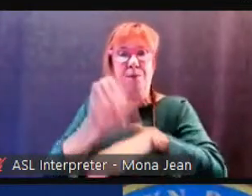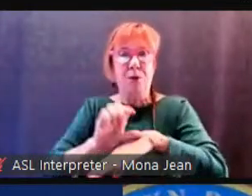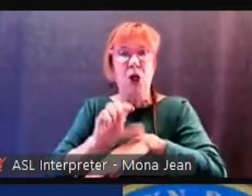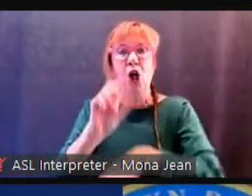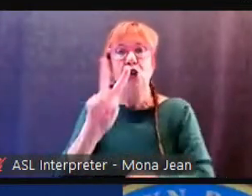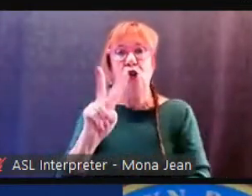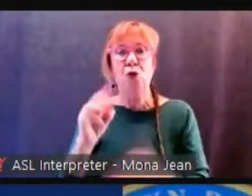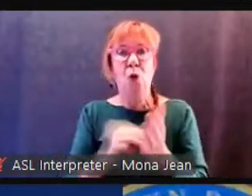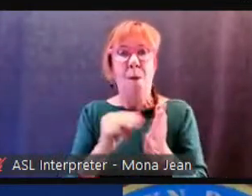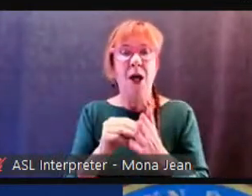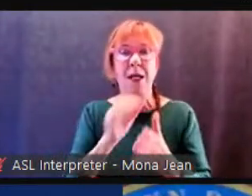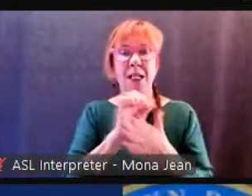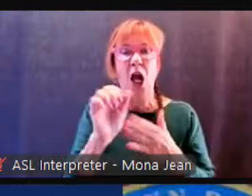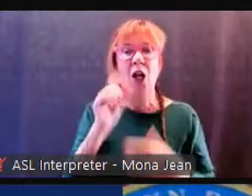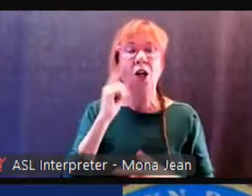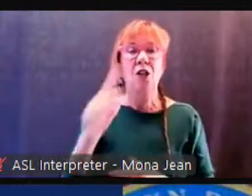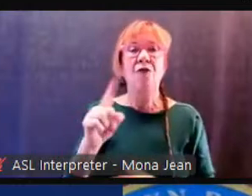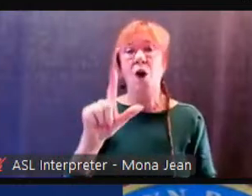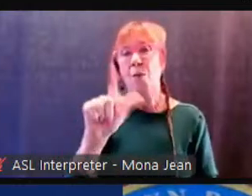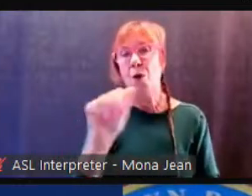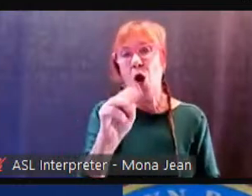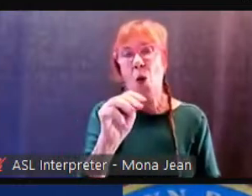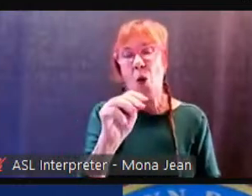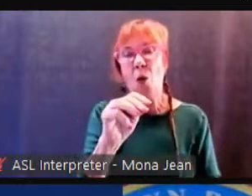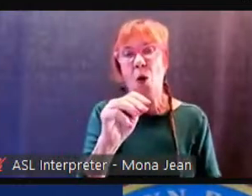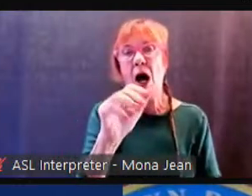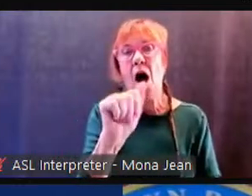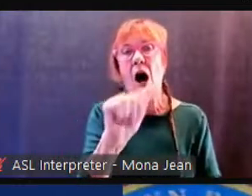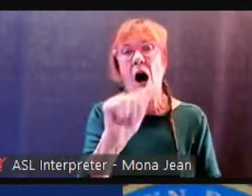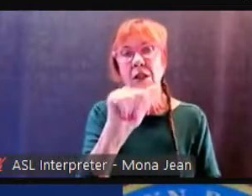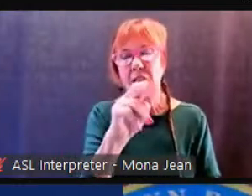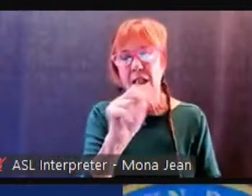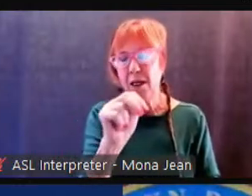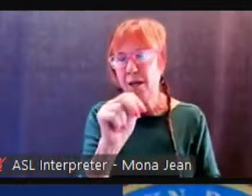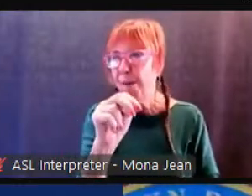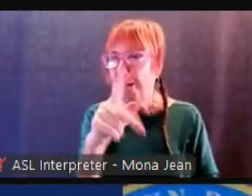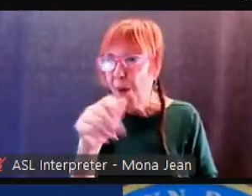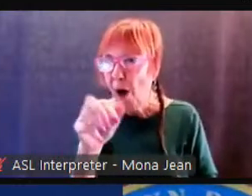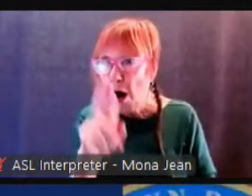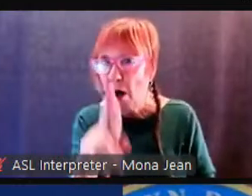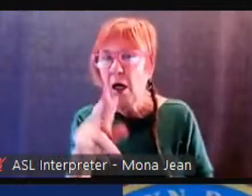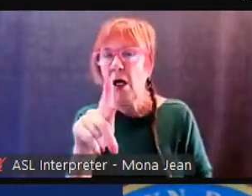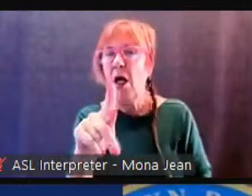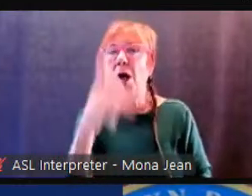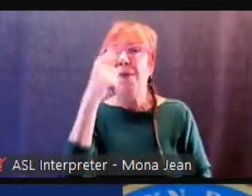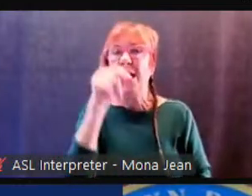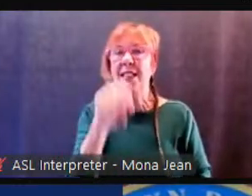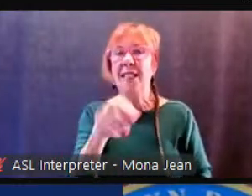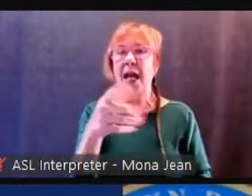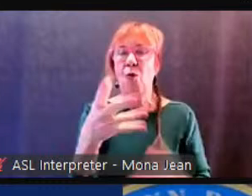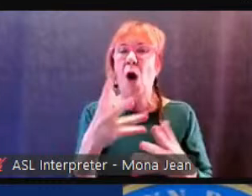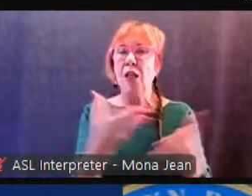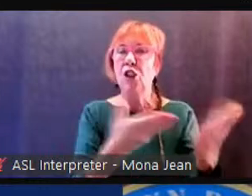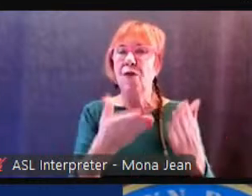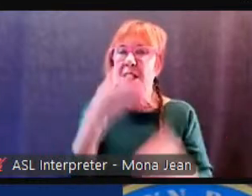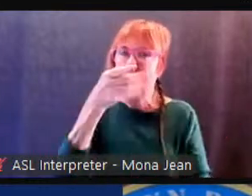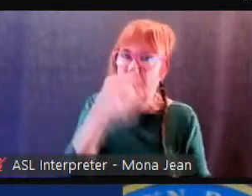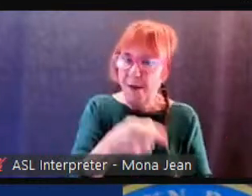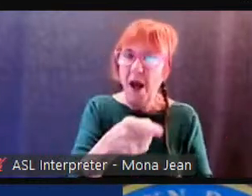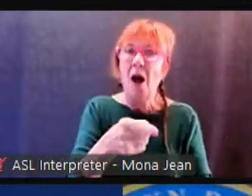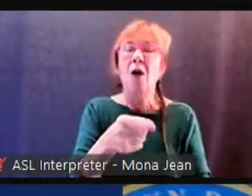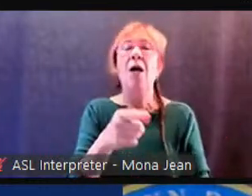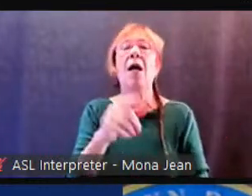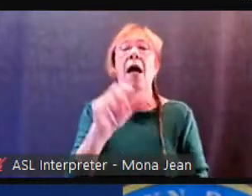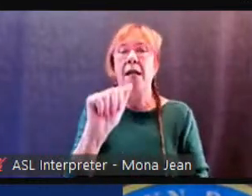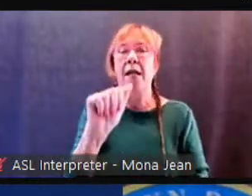Park because we heard from residents that they wanted services located back in Altadena as soon as